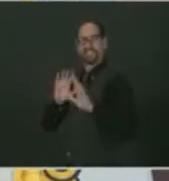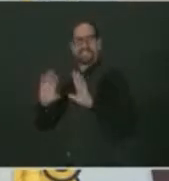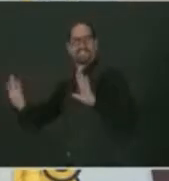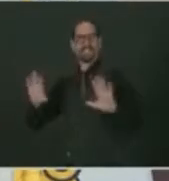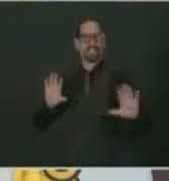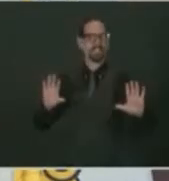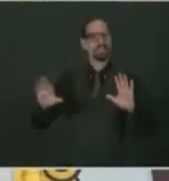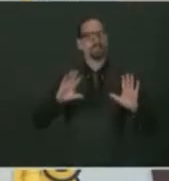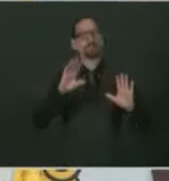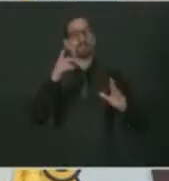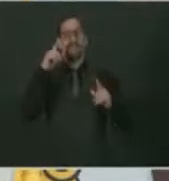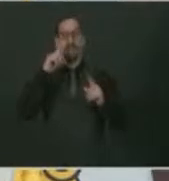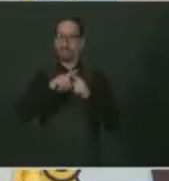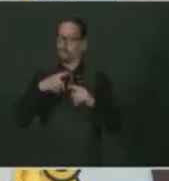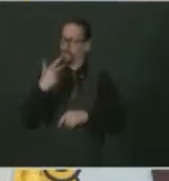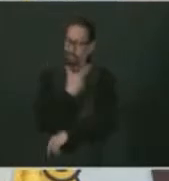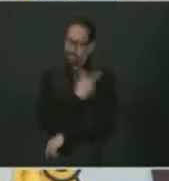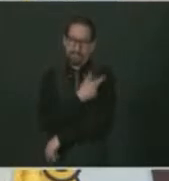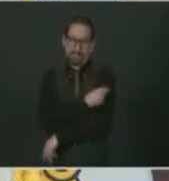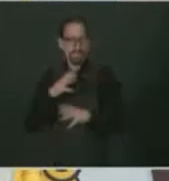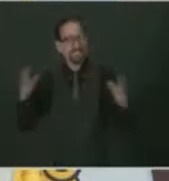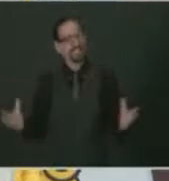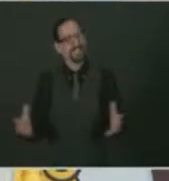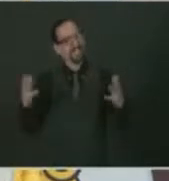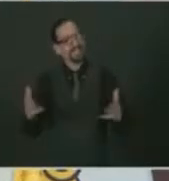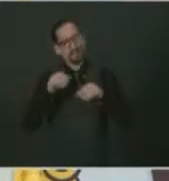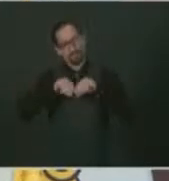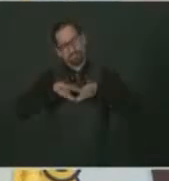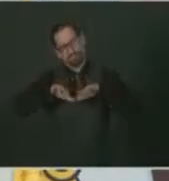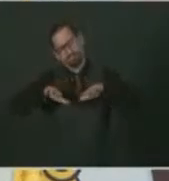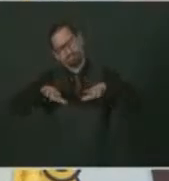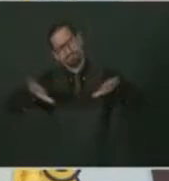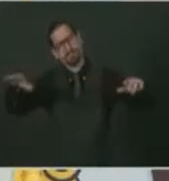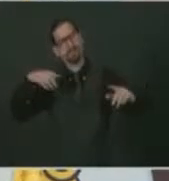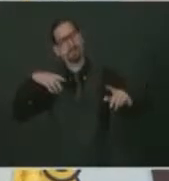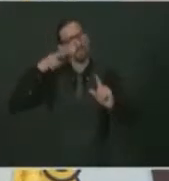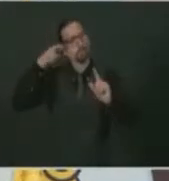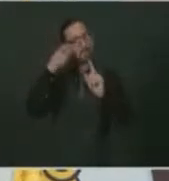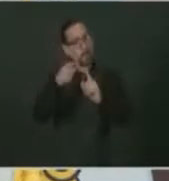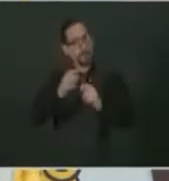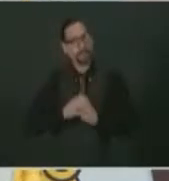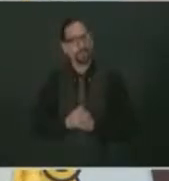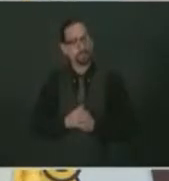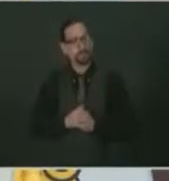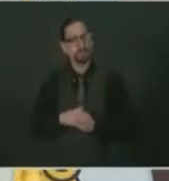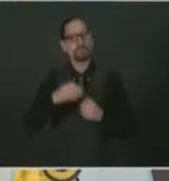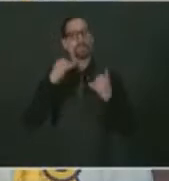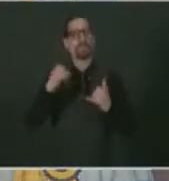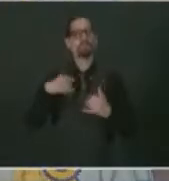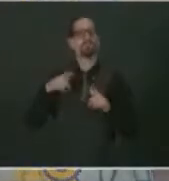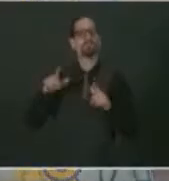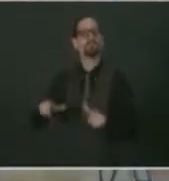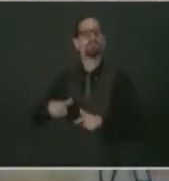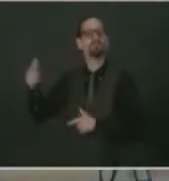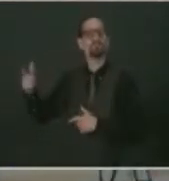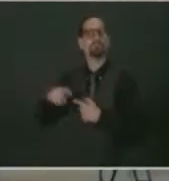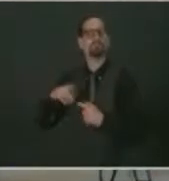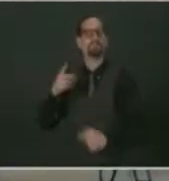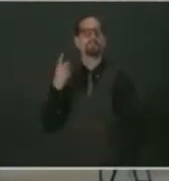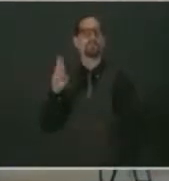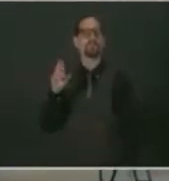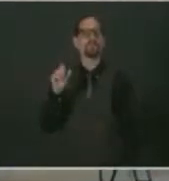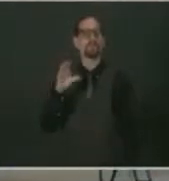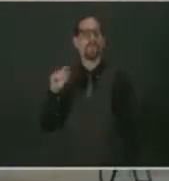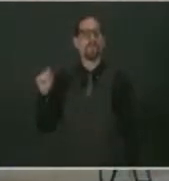you're eligible for a vaccine. And with that, I'd like to turn it over to Dr. Nicole Alexander-Scott to walk us through some of the details. Thank you,